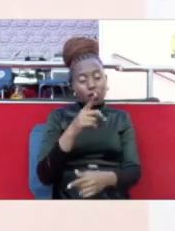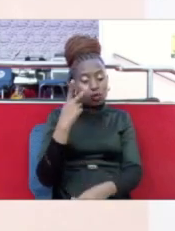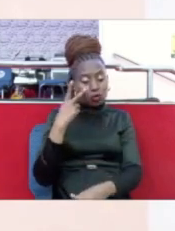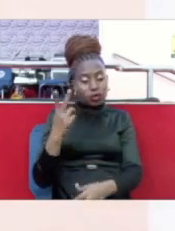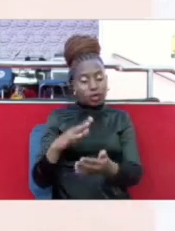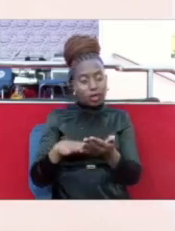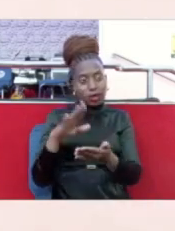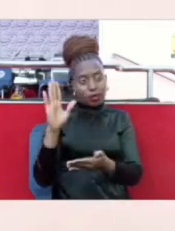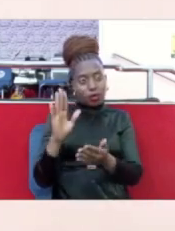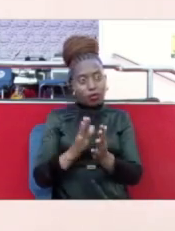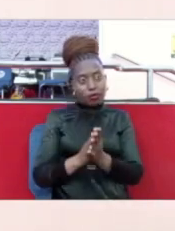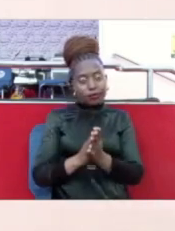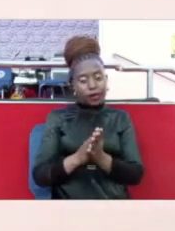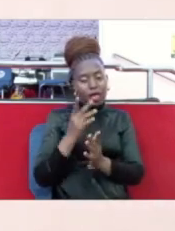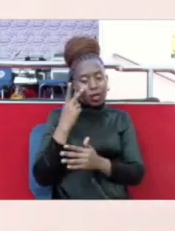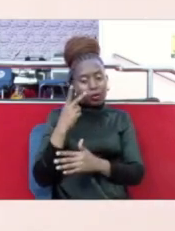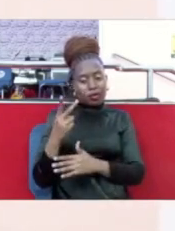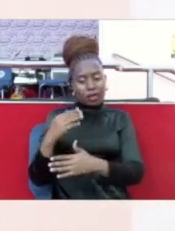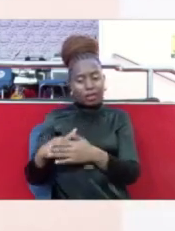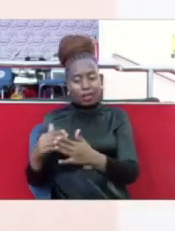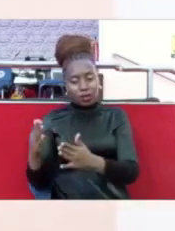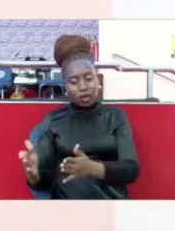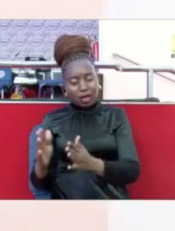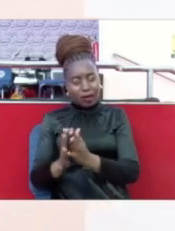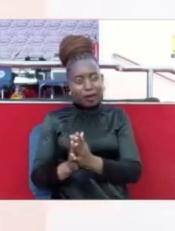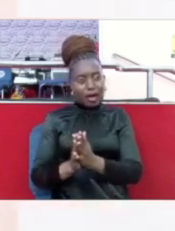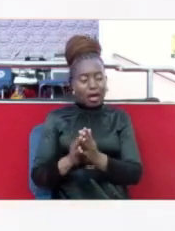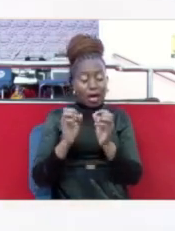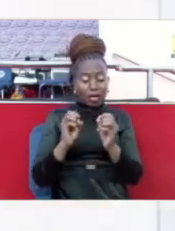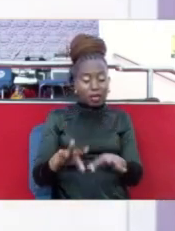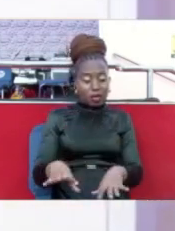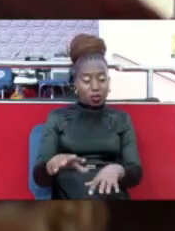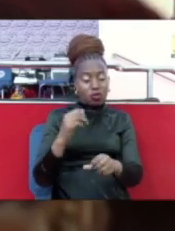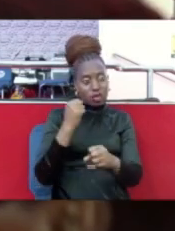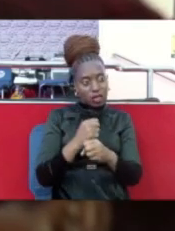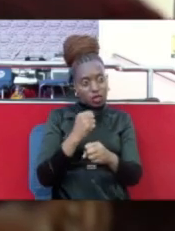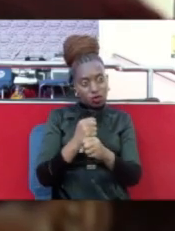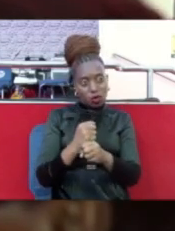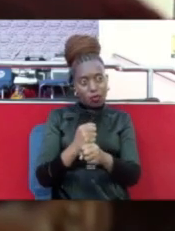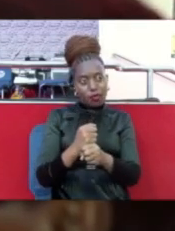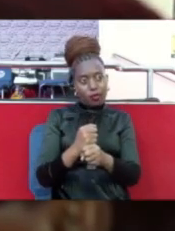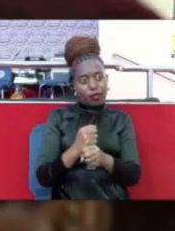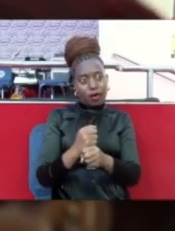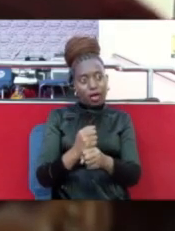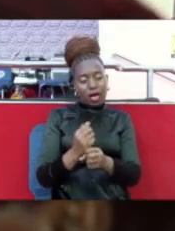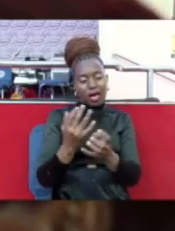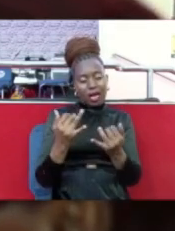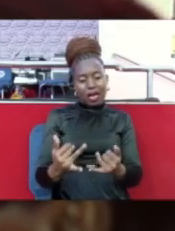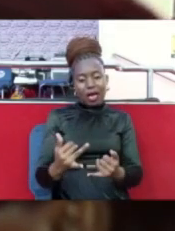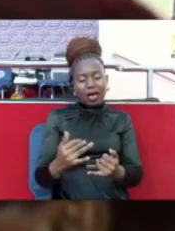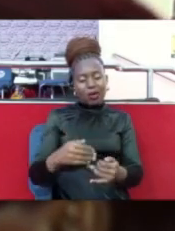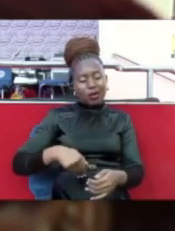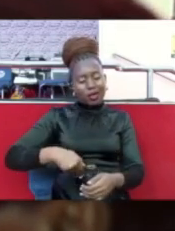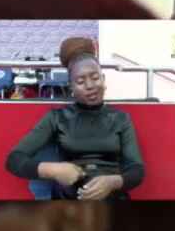see that your neighbor next door has lost her job. Uone jirani yako amefutwa kazi. And they're starving. Na wana